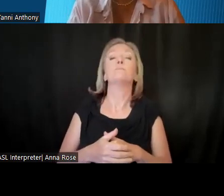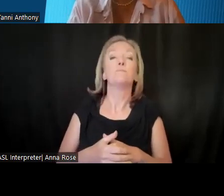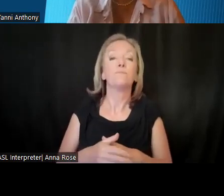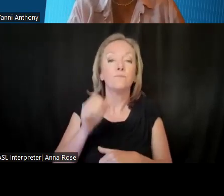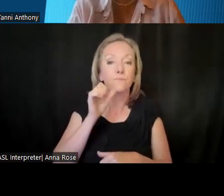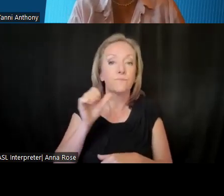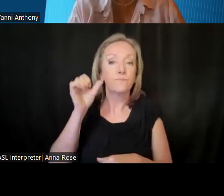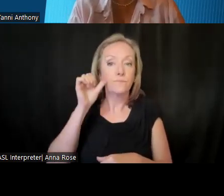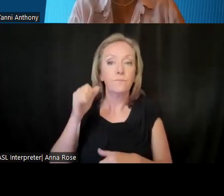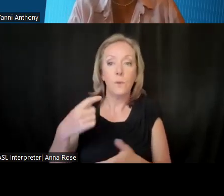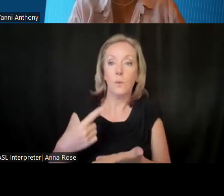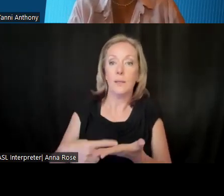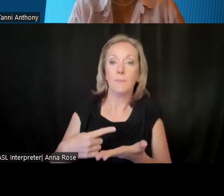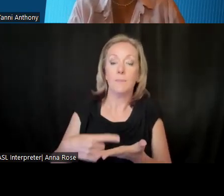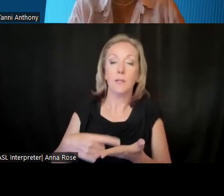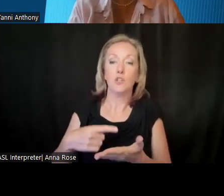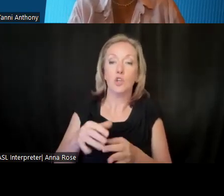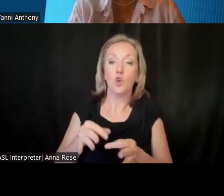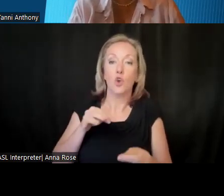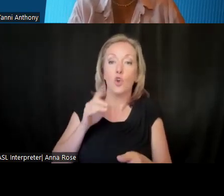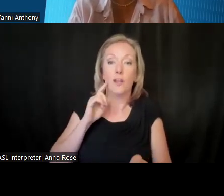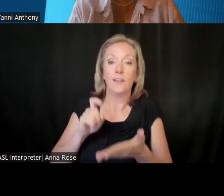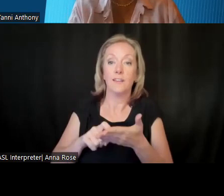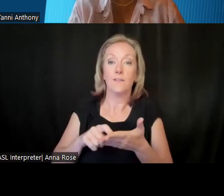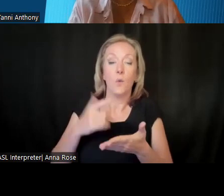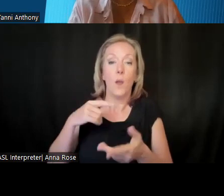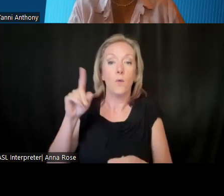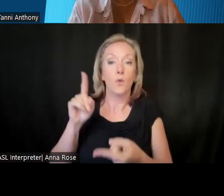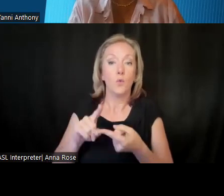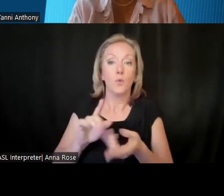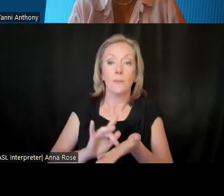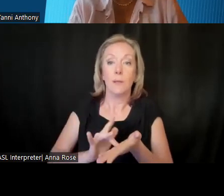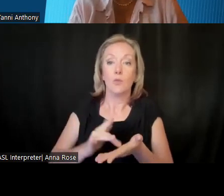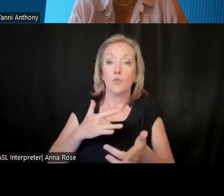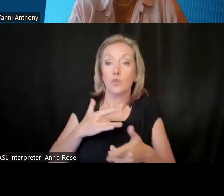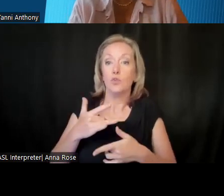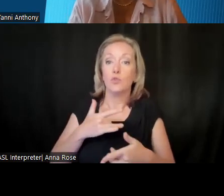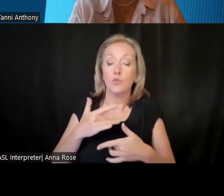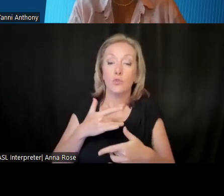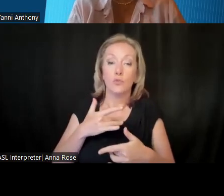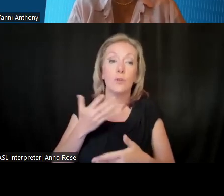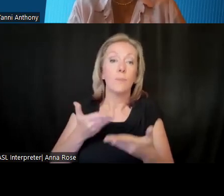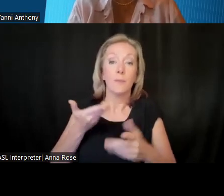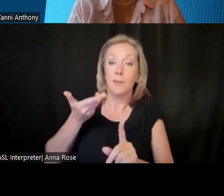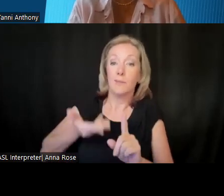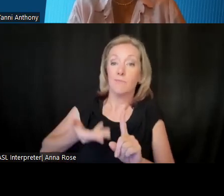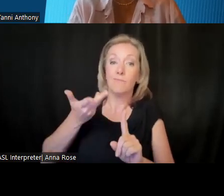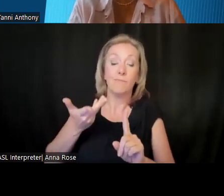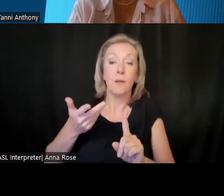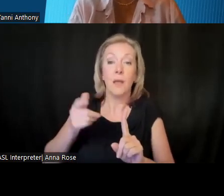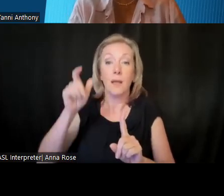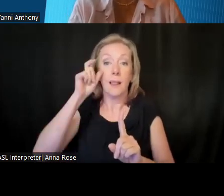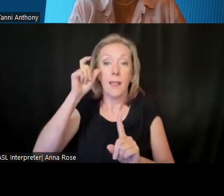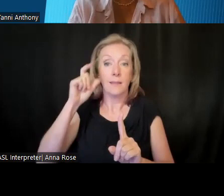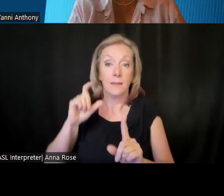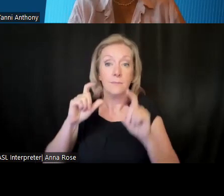talked about early identification. One of our reasons is mitigation of medical concerns. This might be a kid that we put glasses